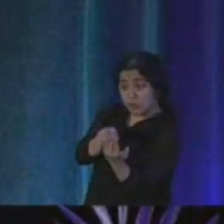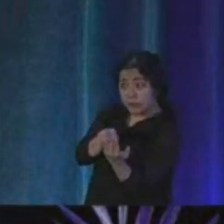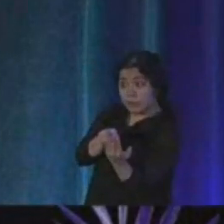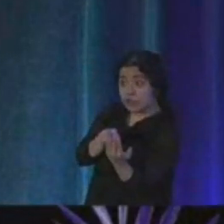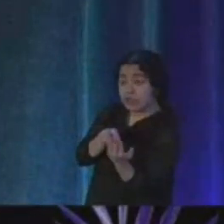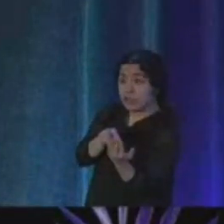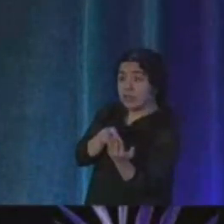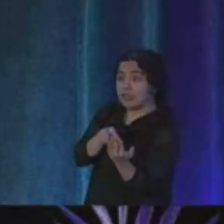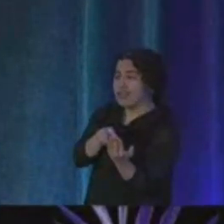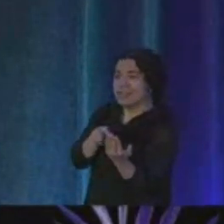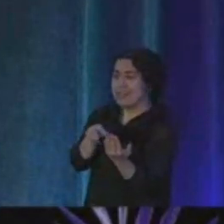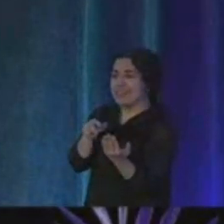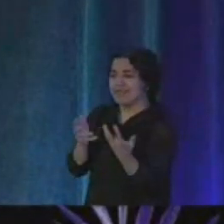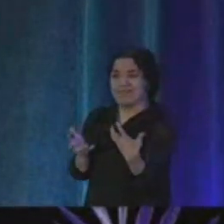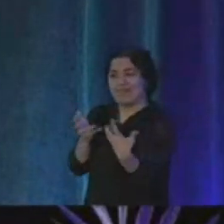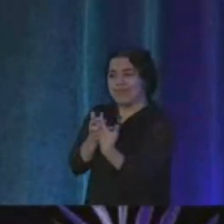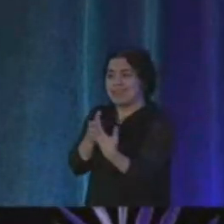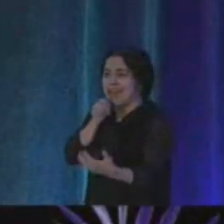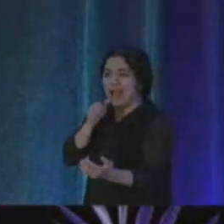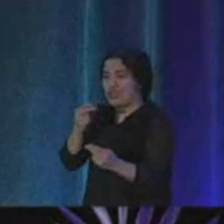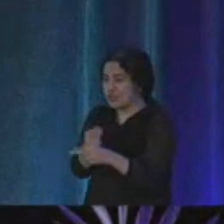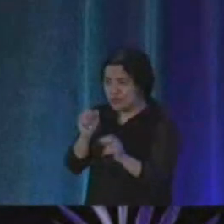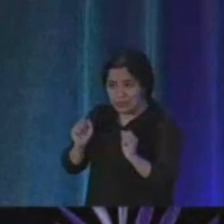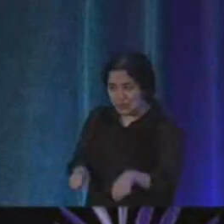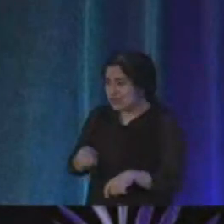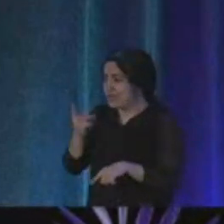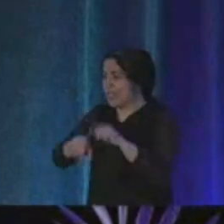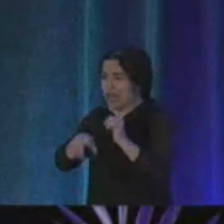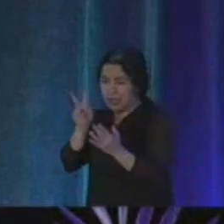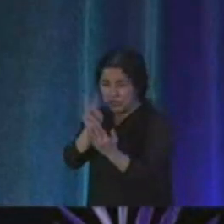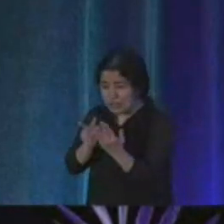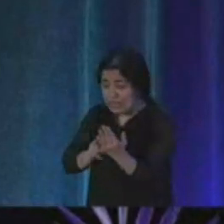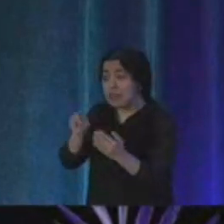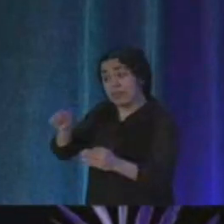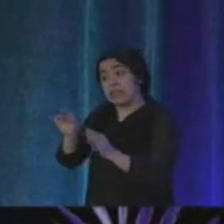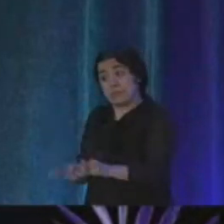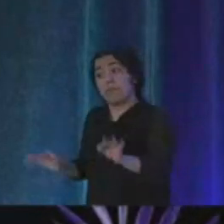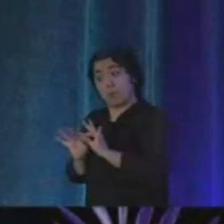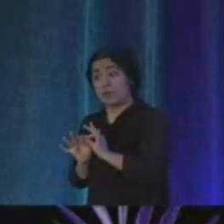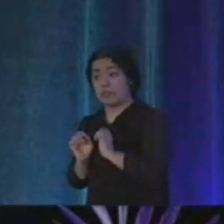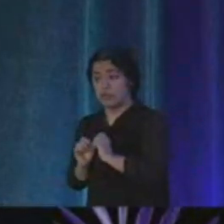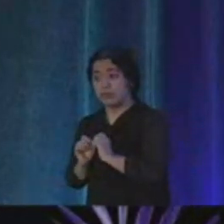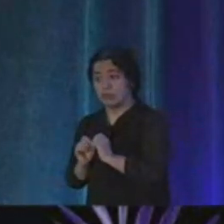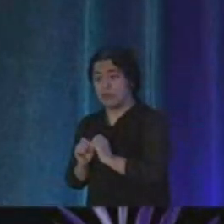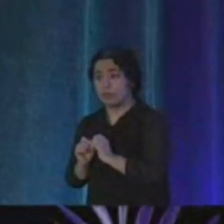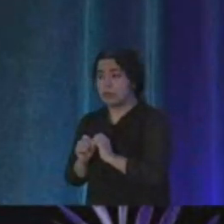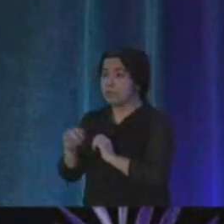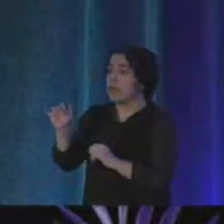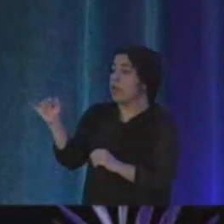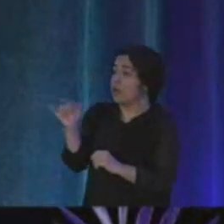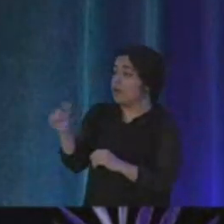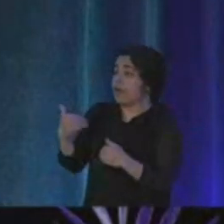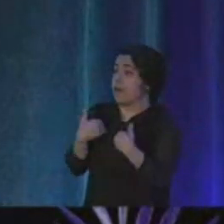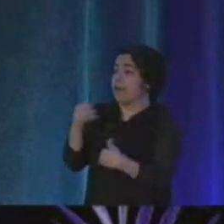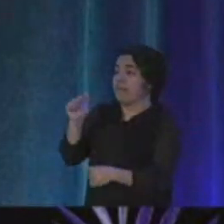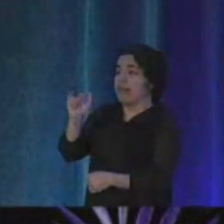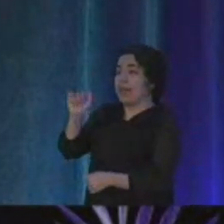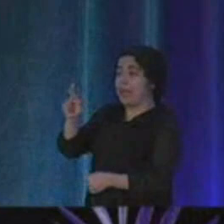it unusable or unreadable, and so it's really important. Then I have an error